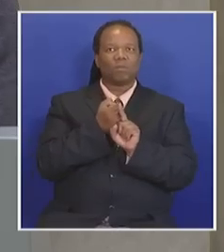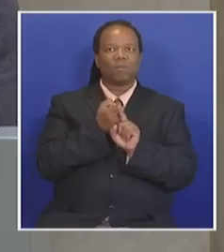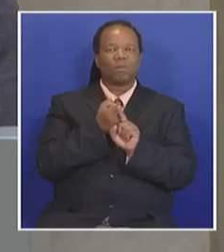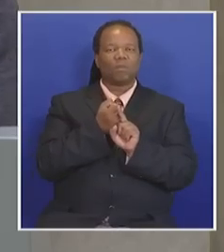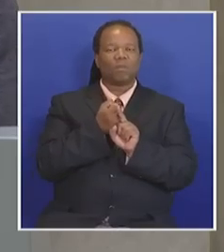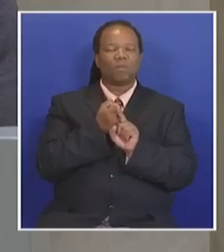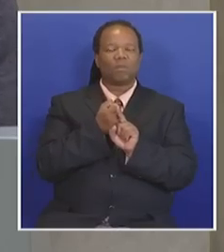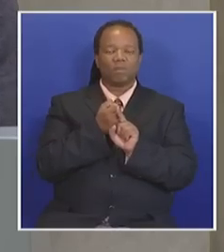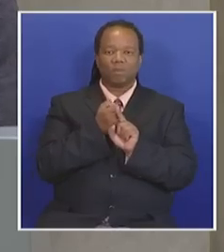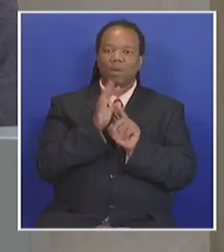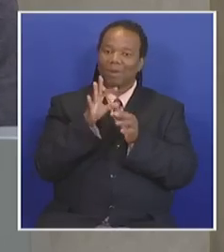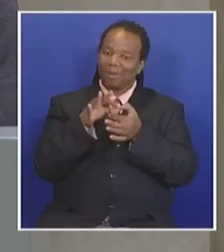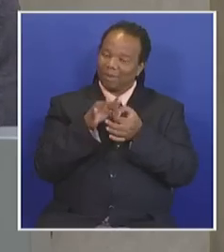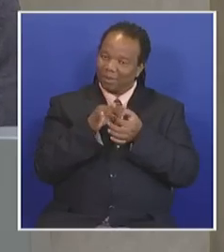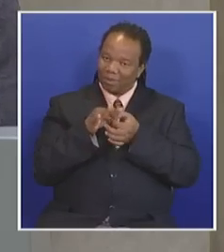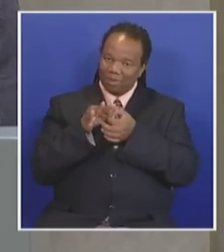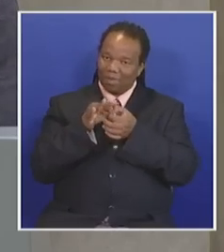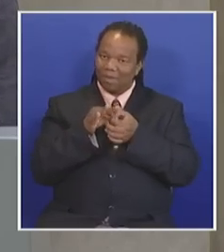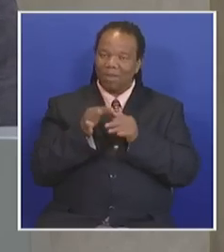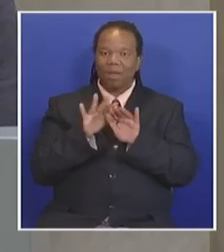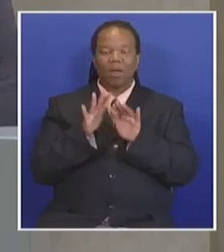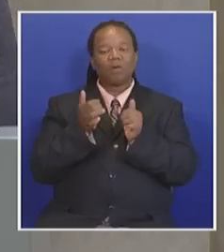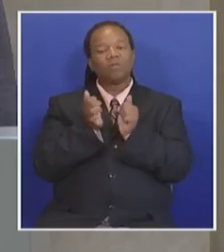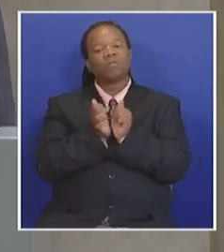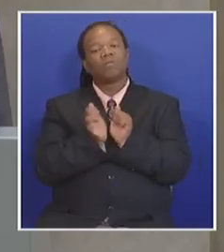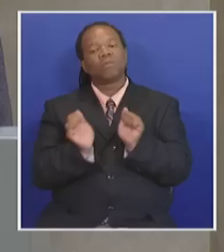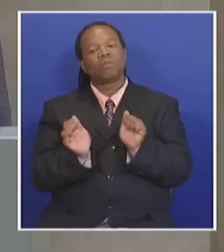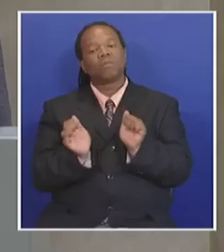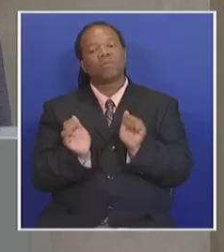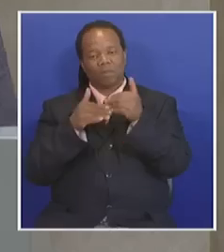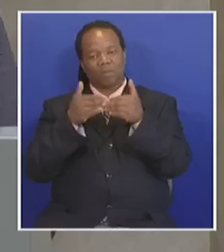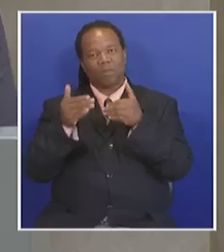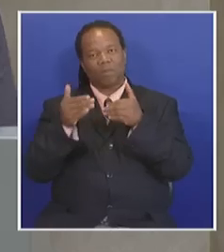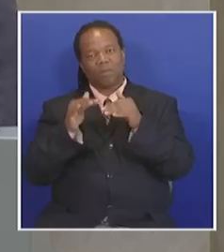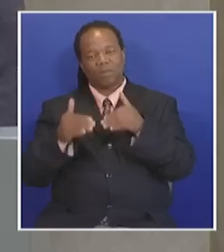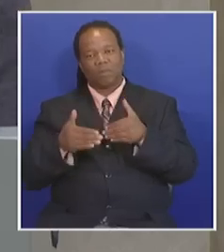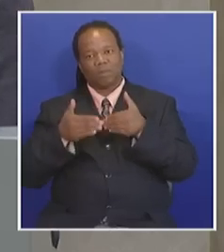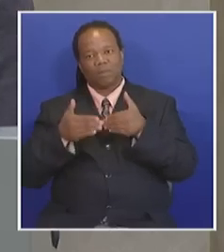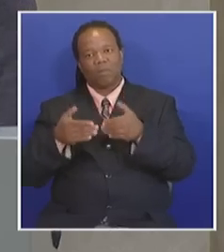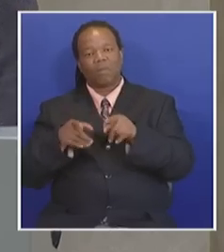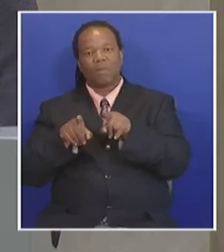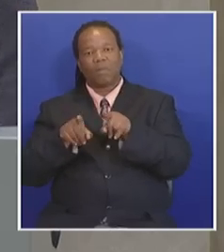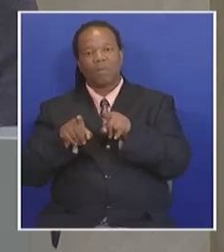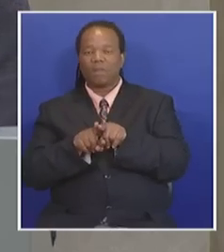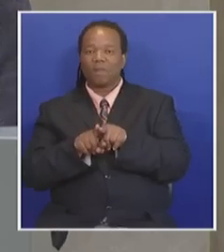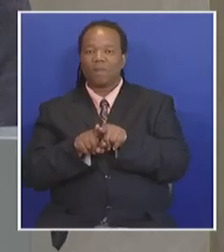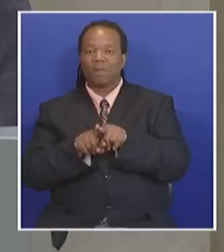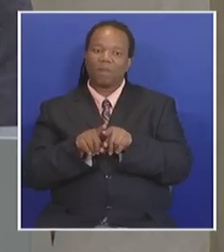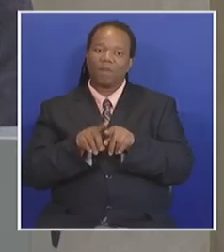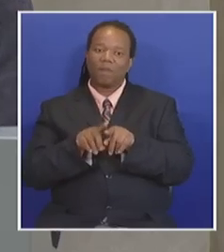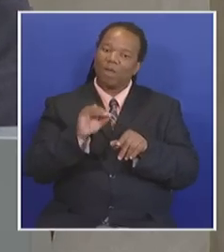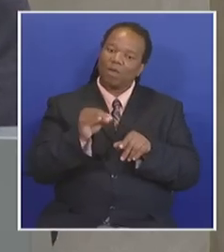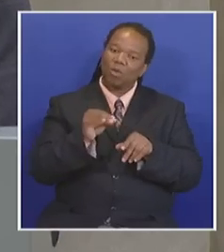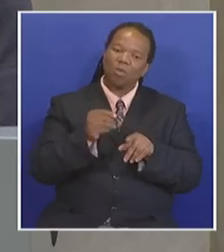interconnection and determined in epoch of democratic society, moving forward towards effective collectivism in fighting against